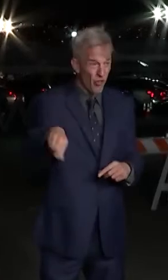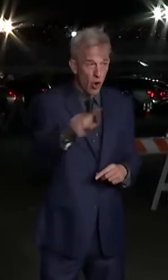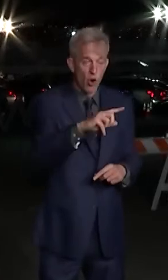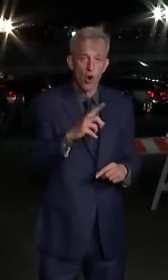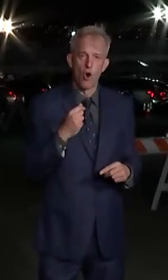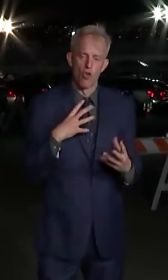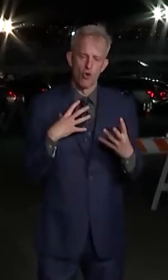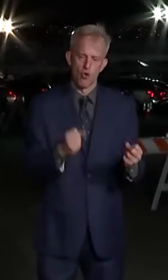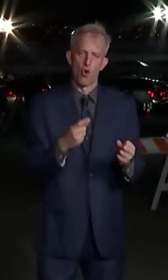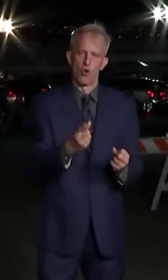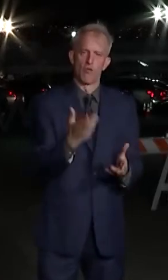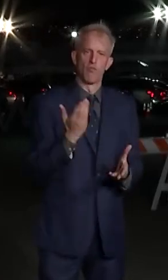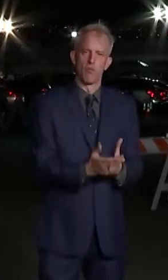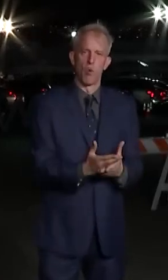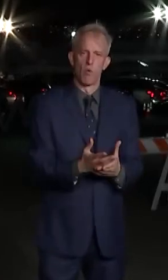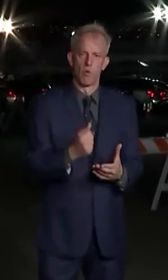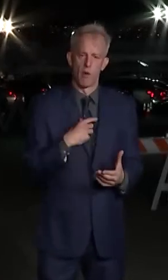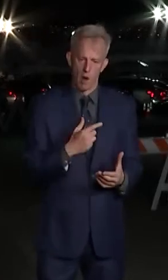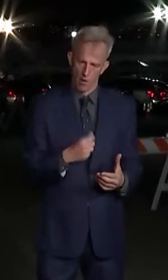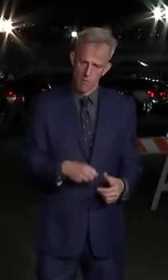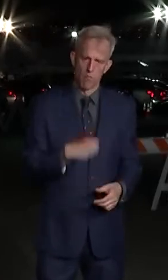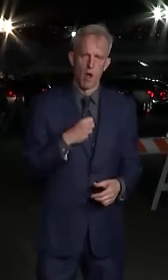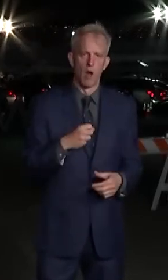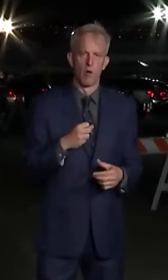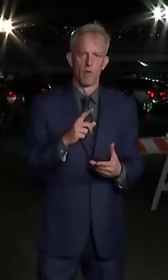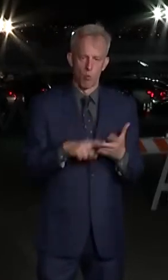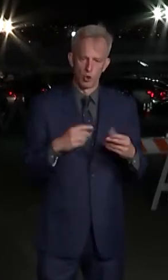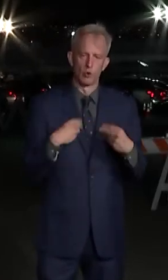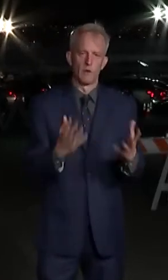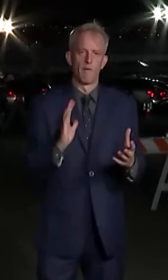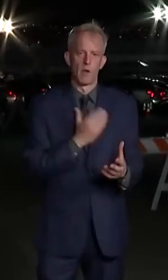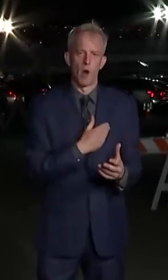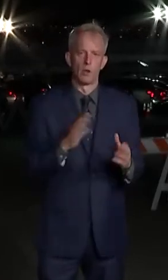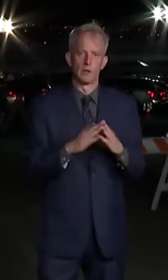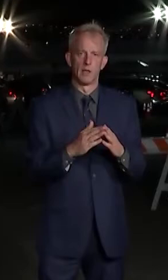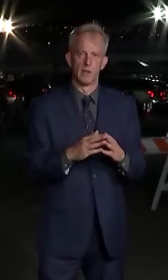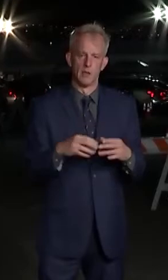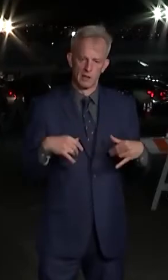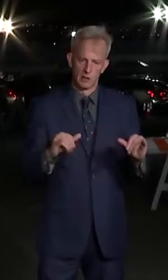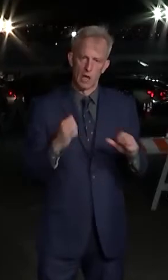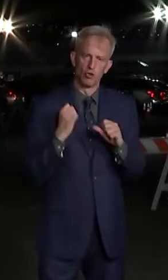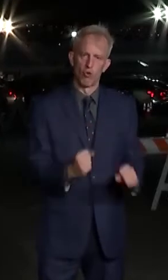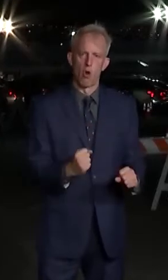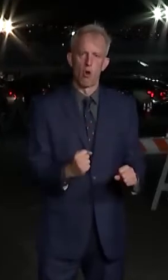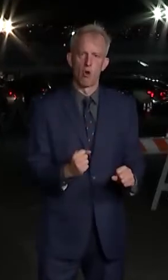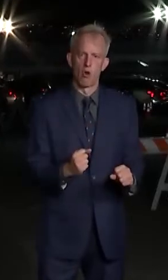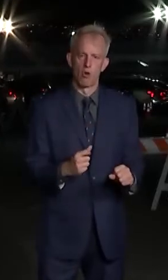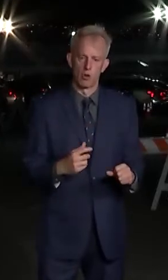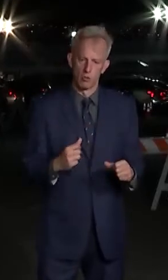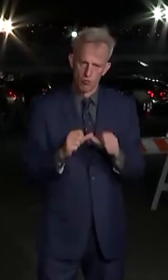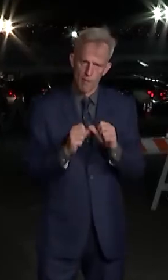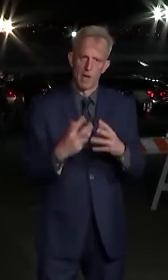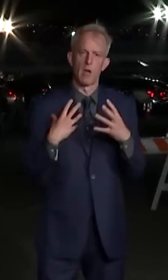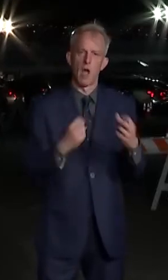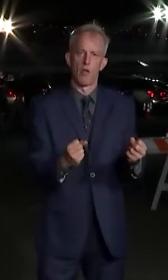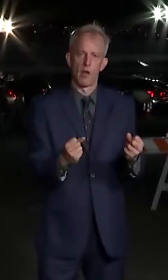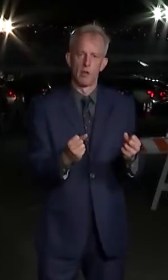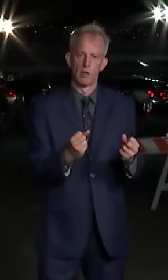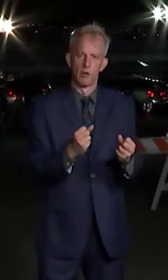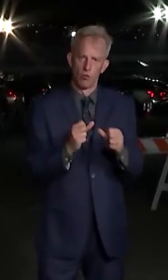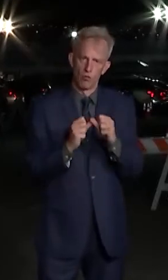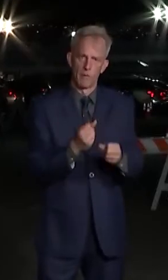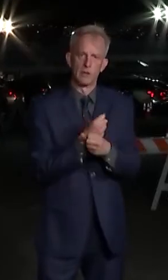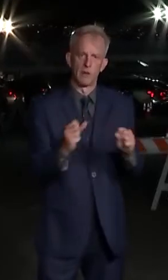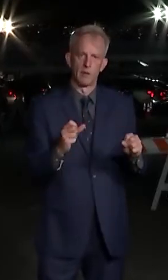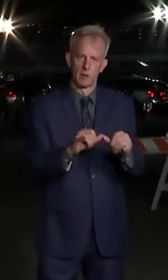and the courage you've shown. Keep that up. Stay strong, stay healthy, stay safe, and stay